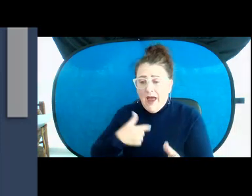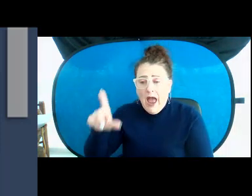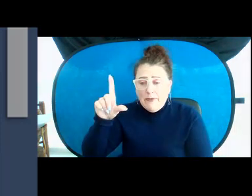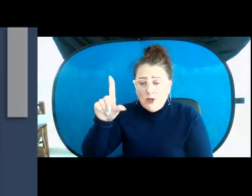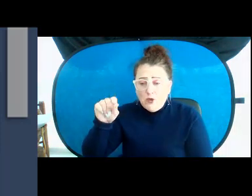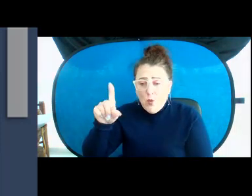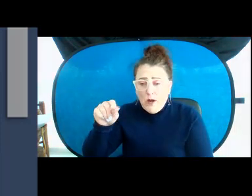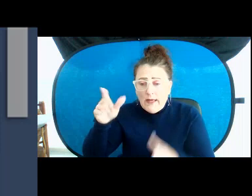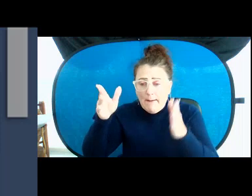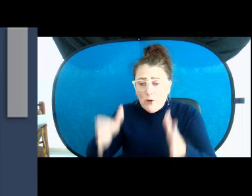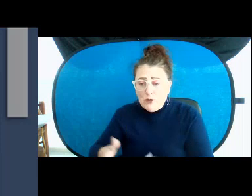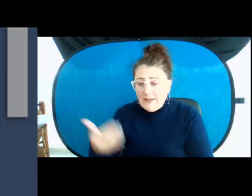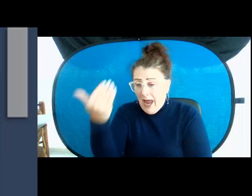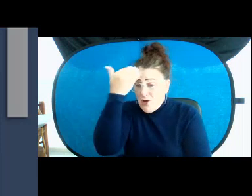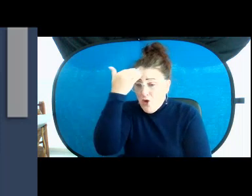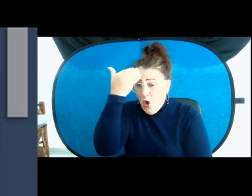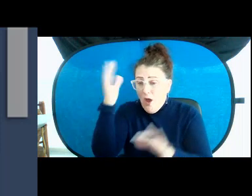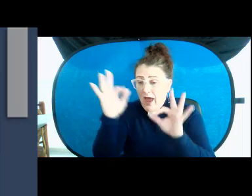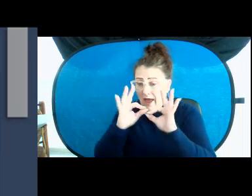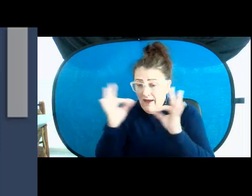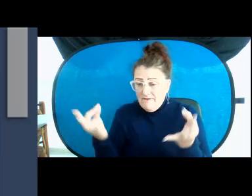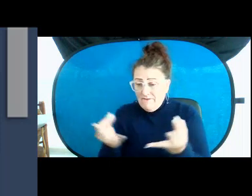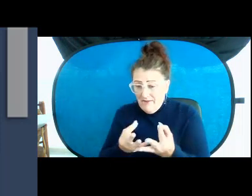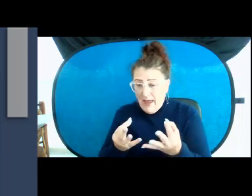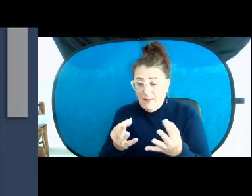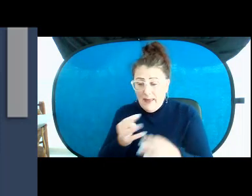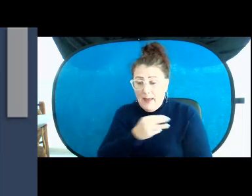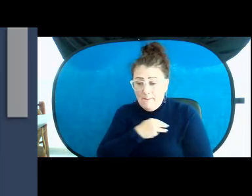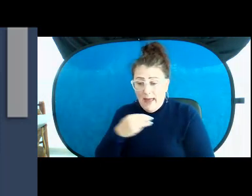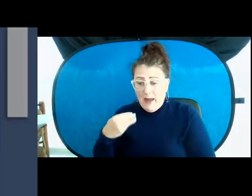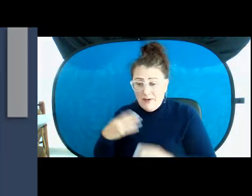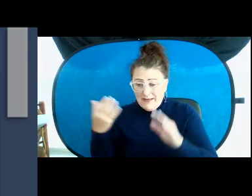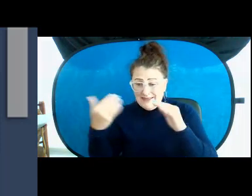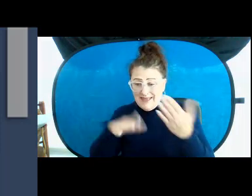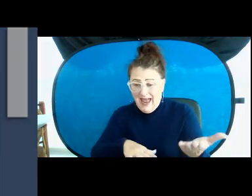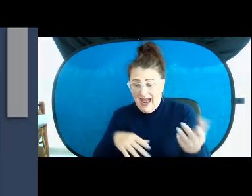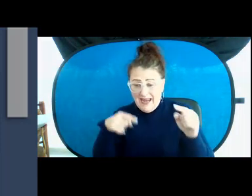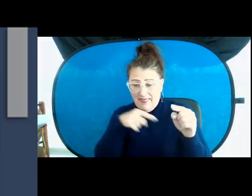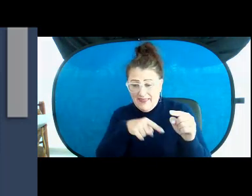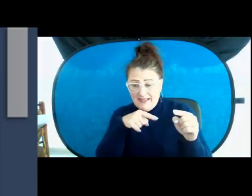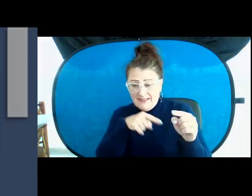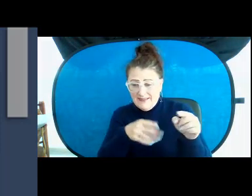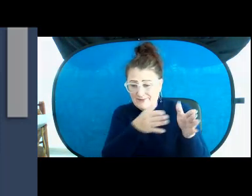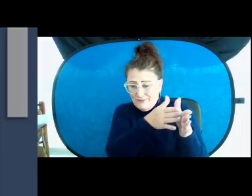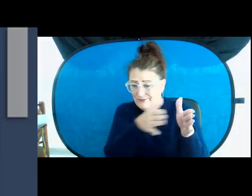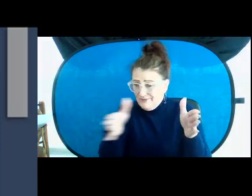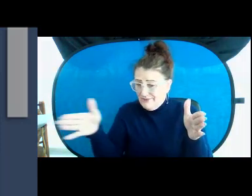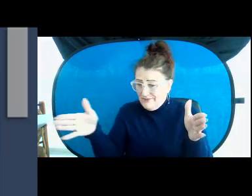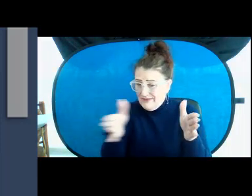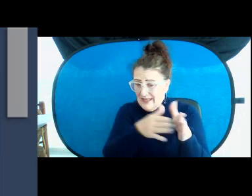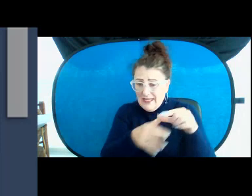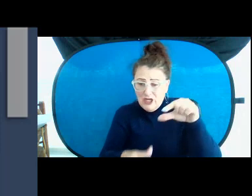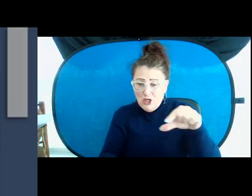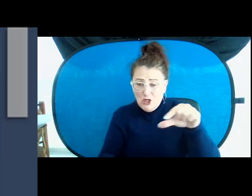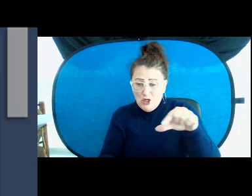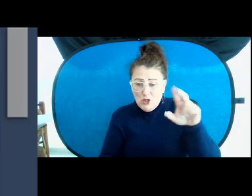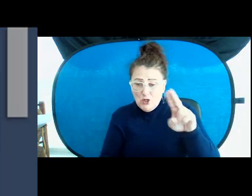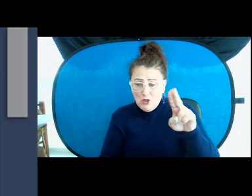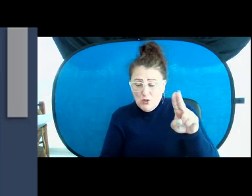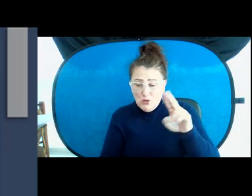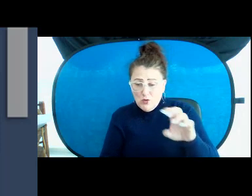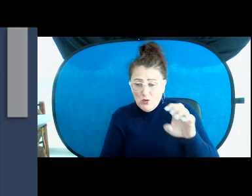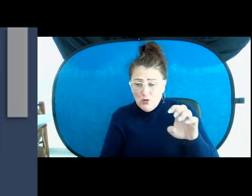know whose family members have been killed on this road. This particular section has been in the queue for over 20 years and never made